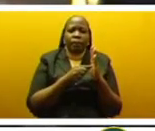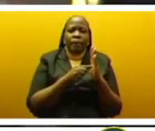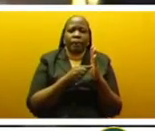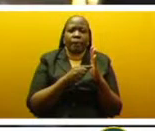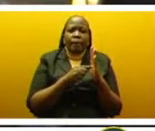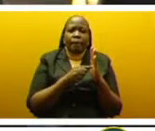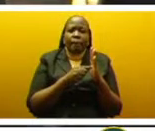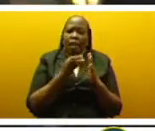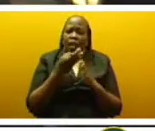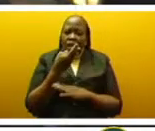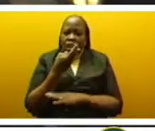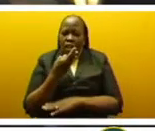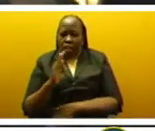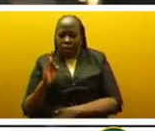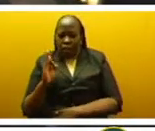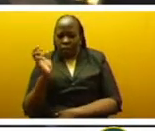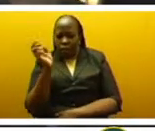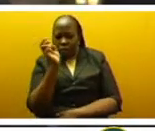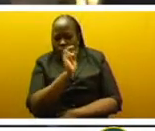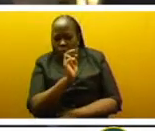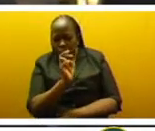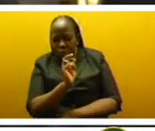if you look at Article